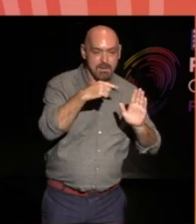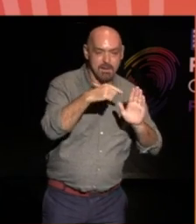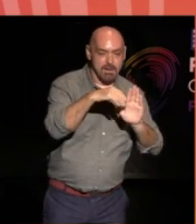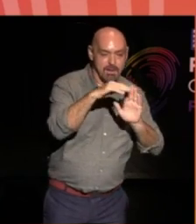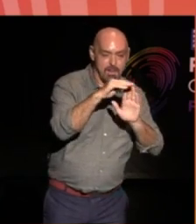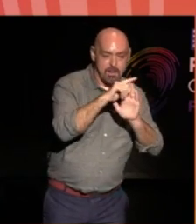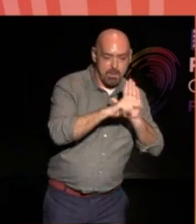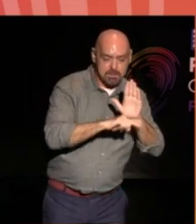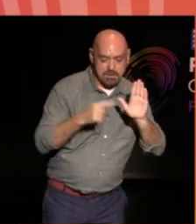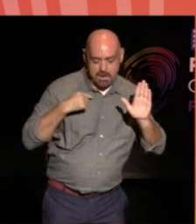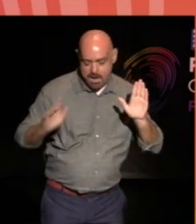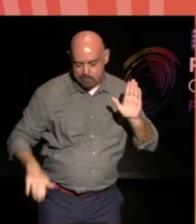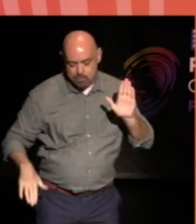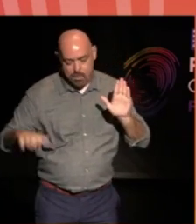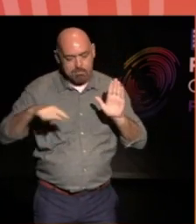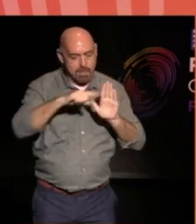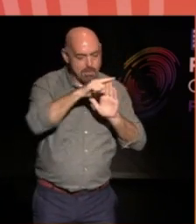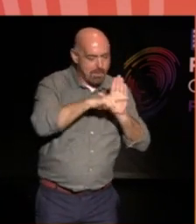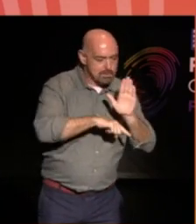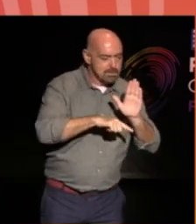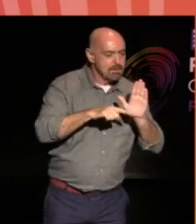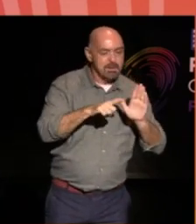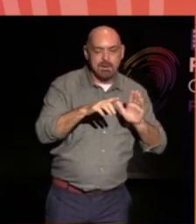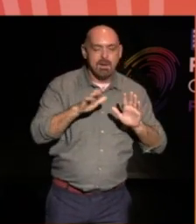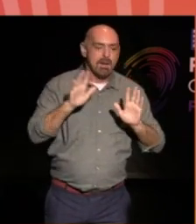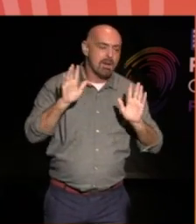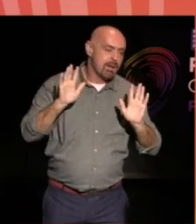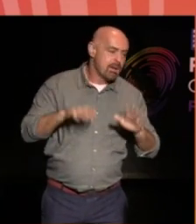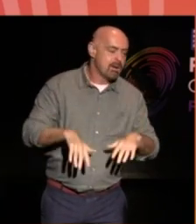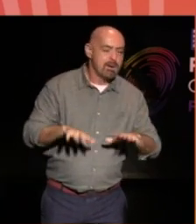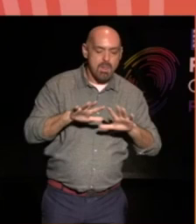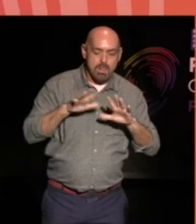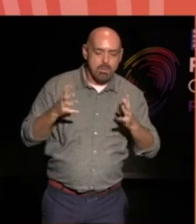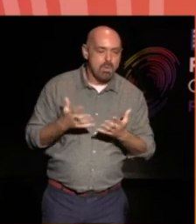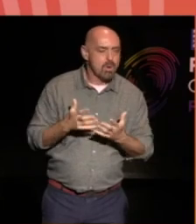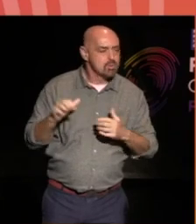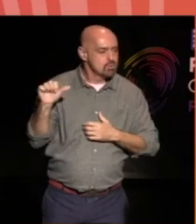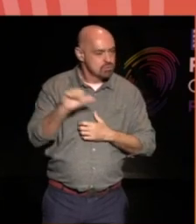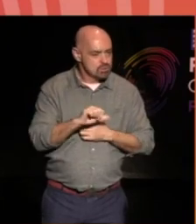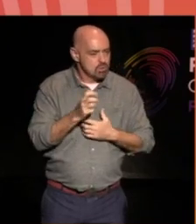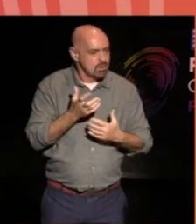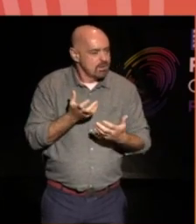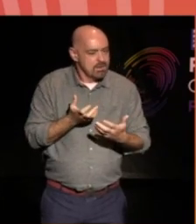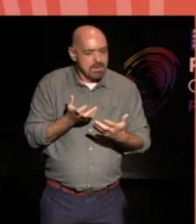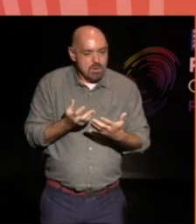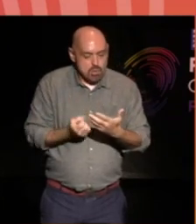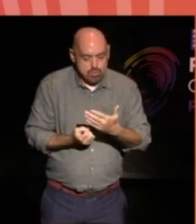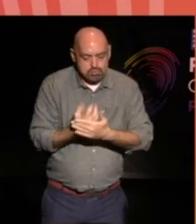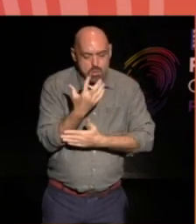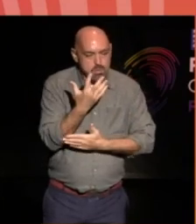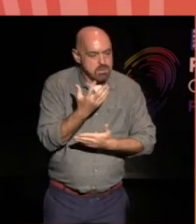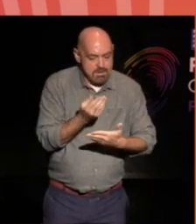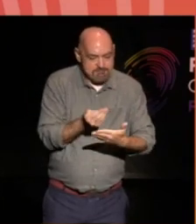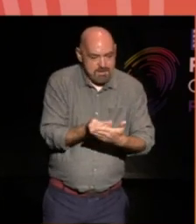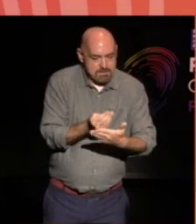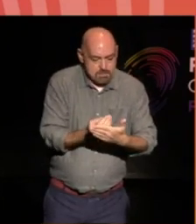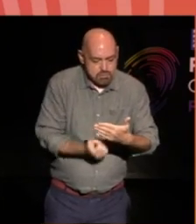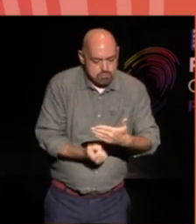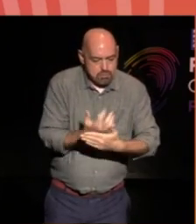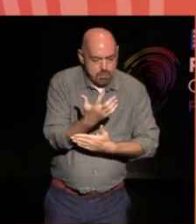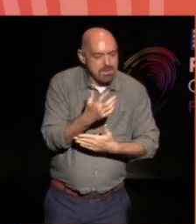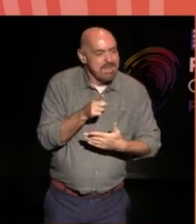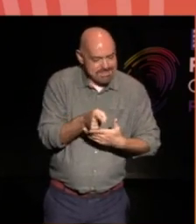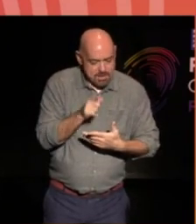think I grew up with, which was that the world should just feed growth and financial growth, and that this would then